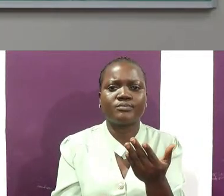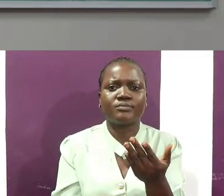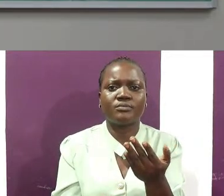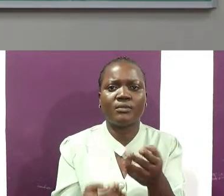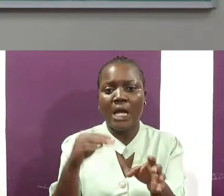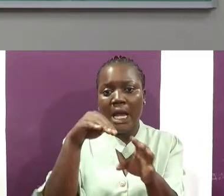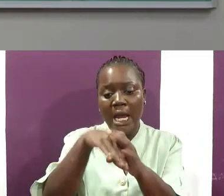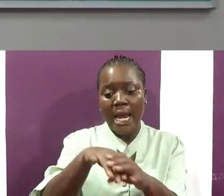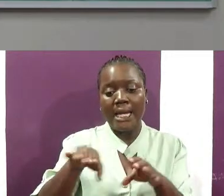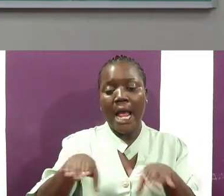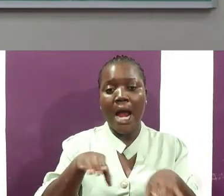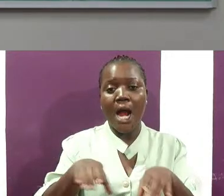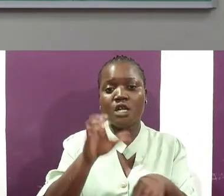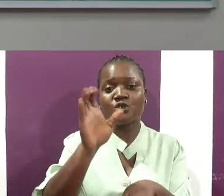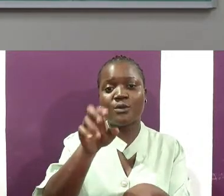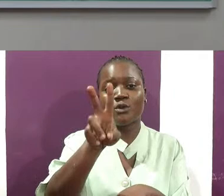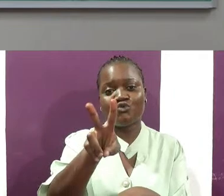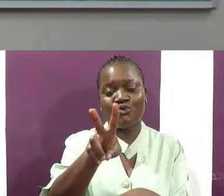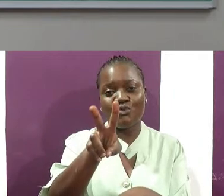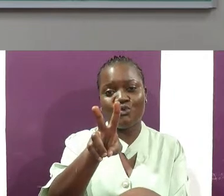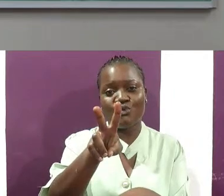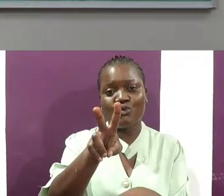preached?